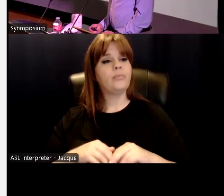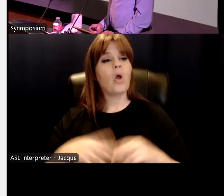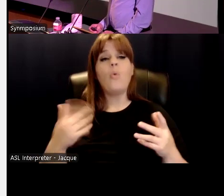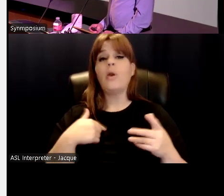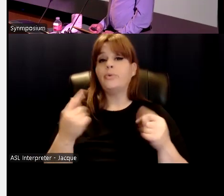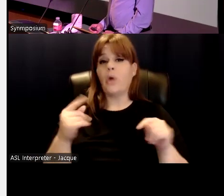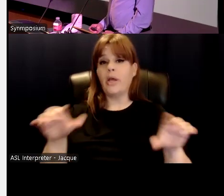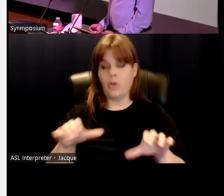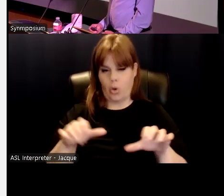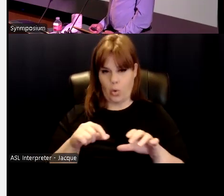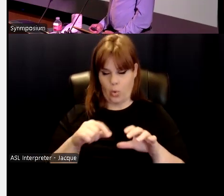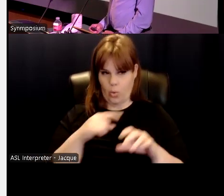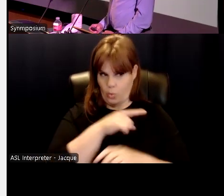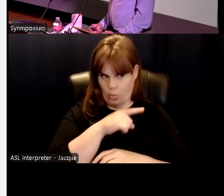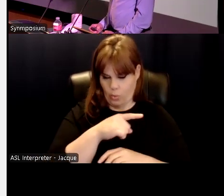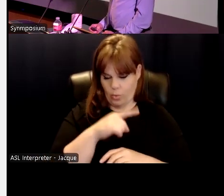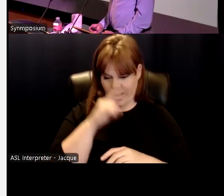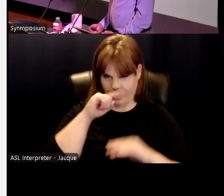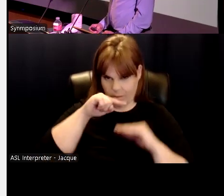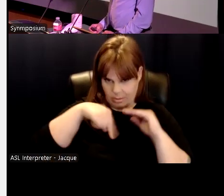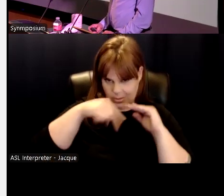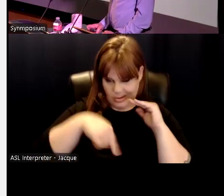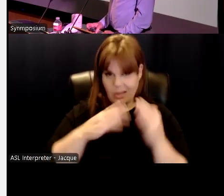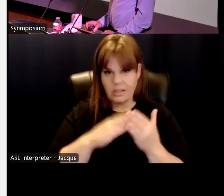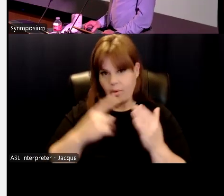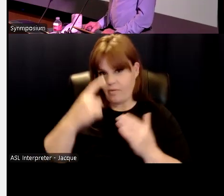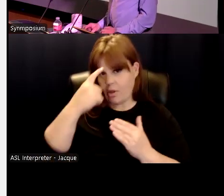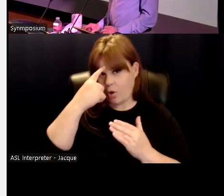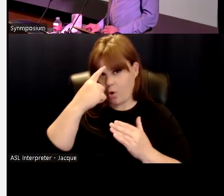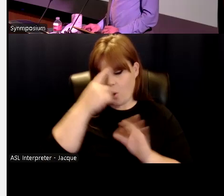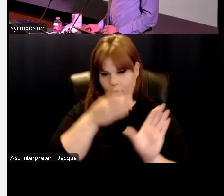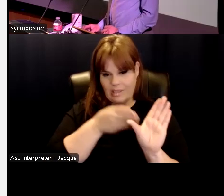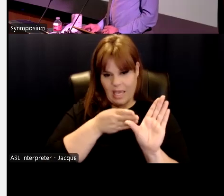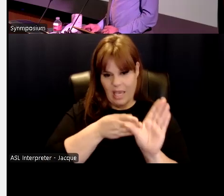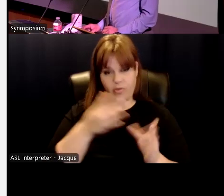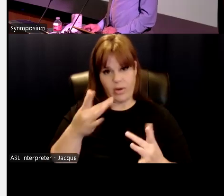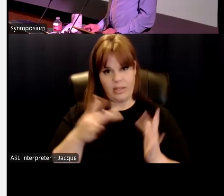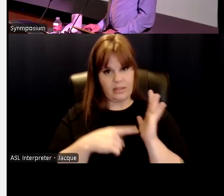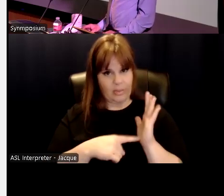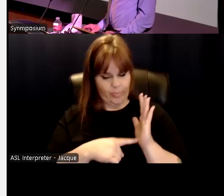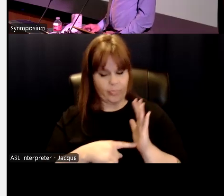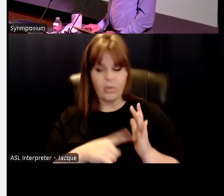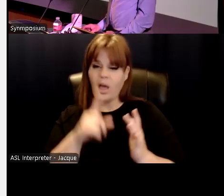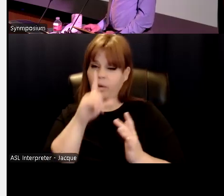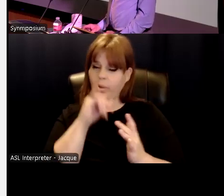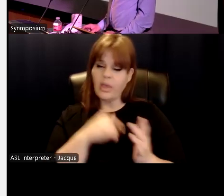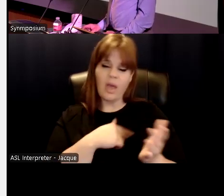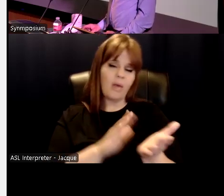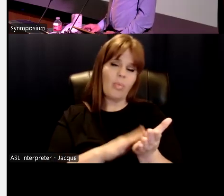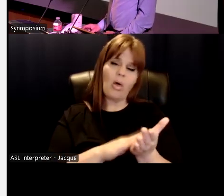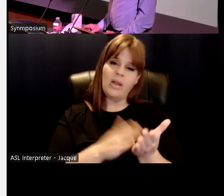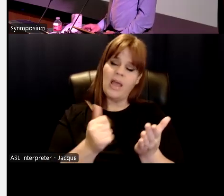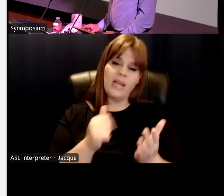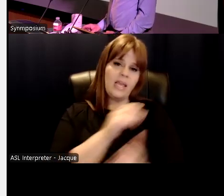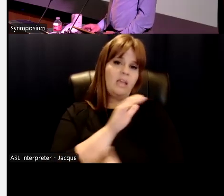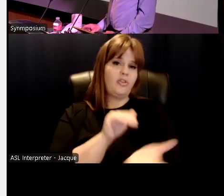just dig down into some of the specific neuropsychiatric symptoms, because, and I really applaud any clinicians who are here who are